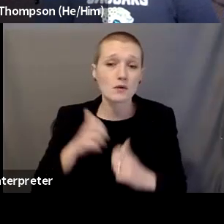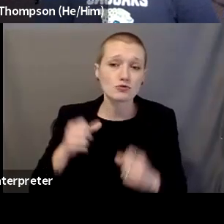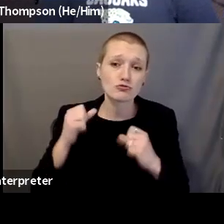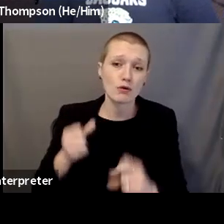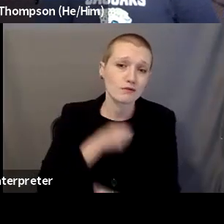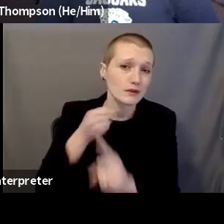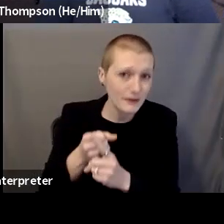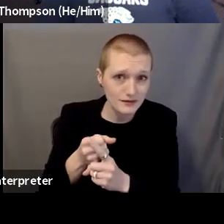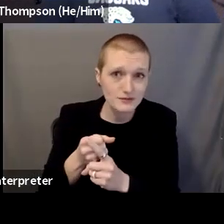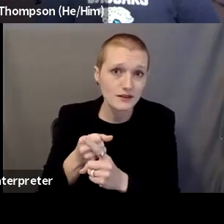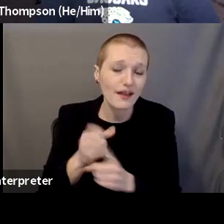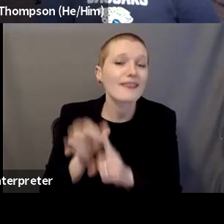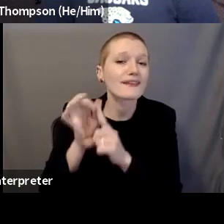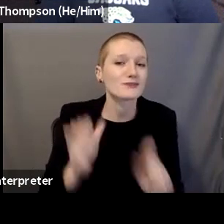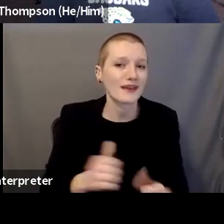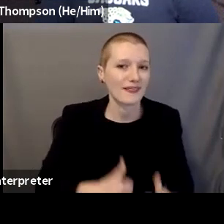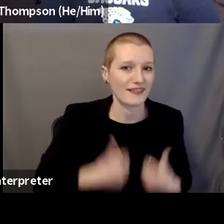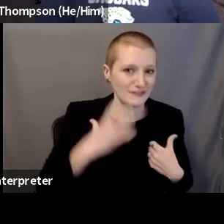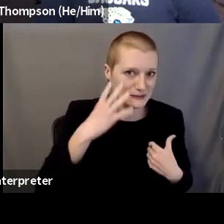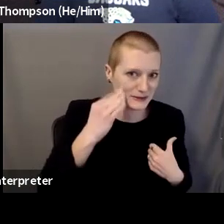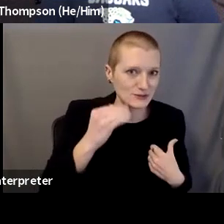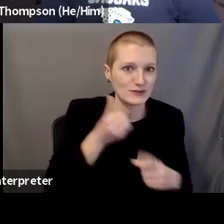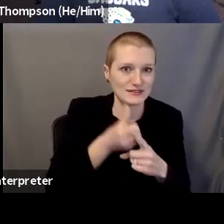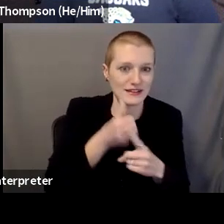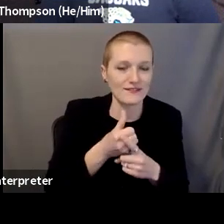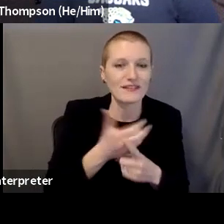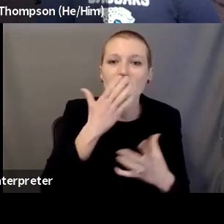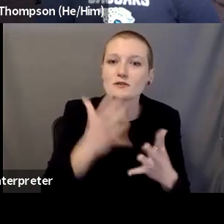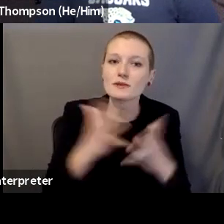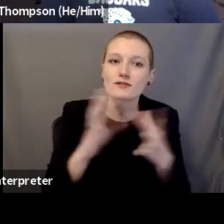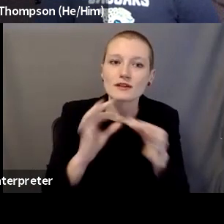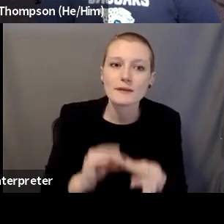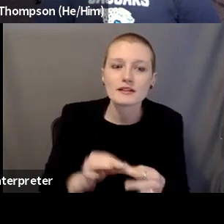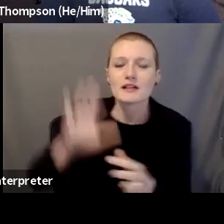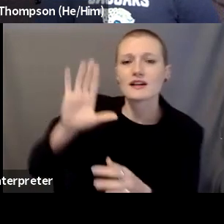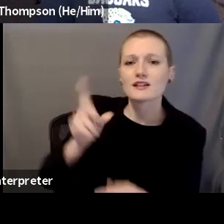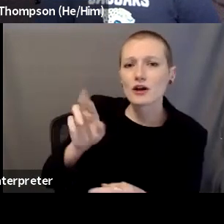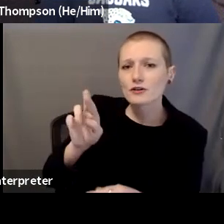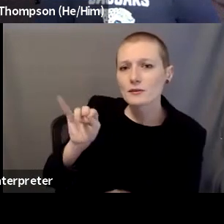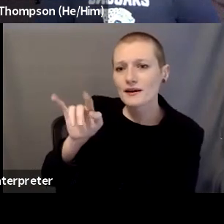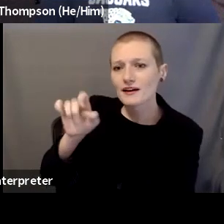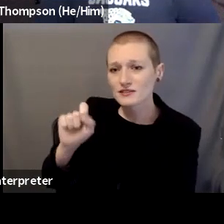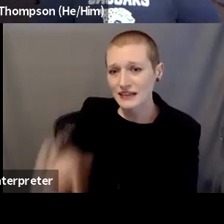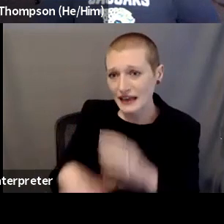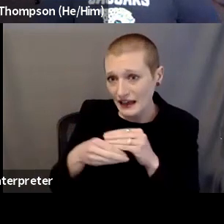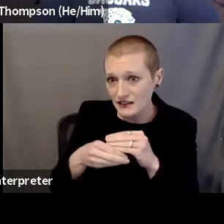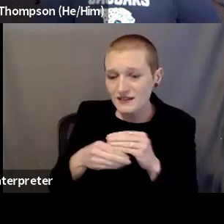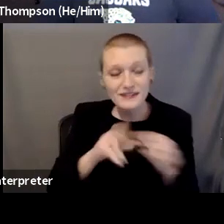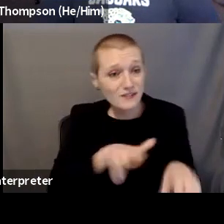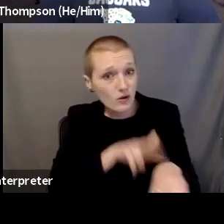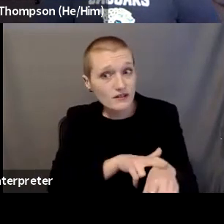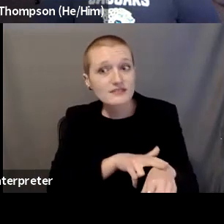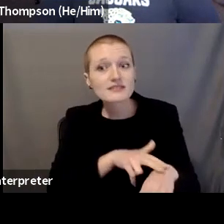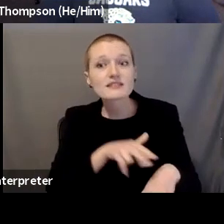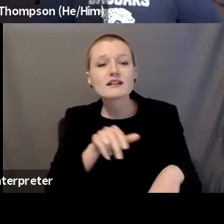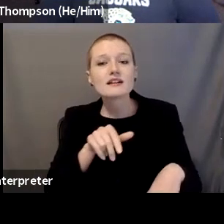your comments. So we want to dig a little bit deeper. How do you- Dr. Miles, can I add something real quick? I'm sorry, I didn't mean, so